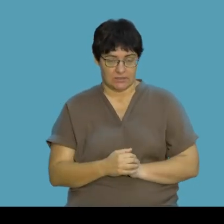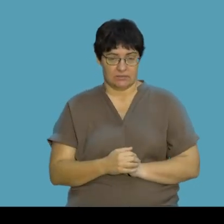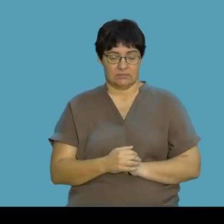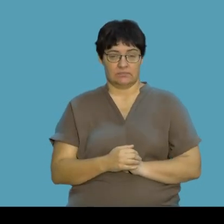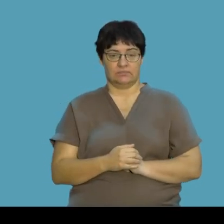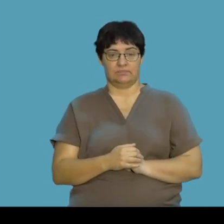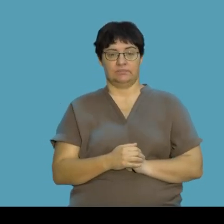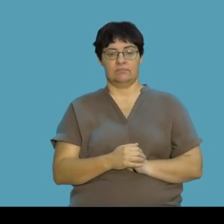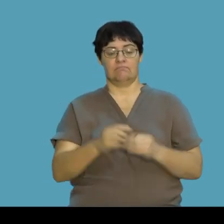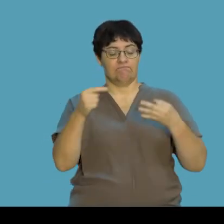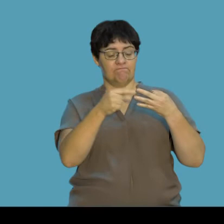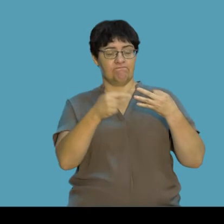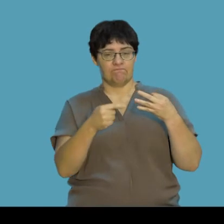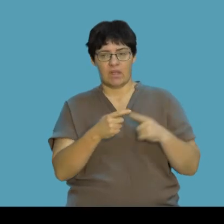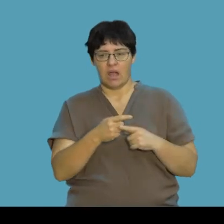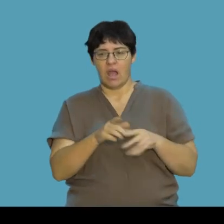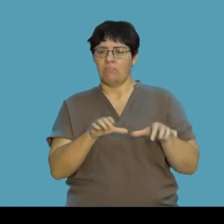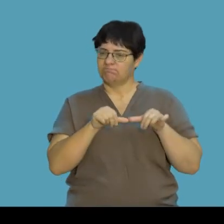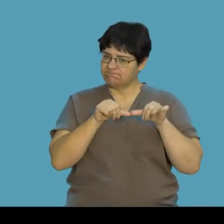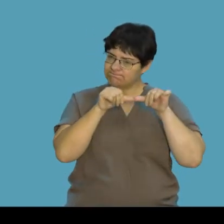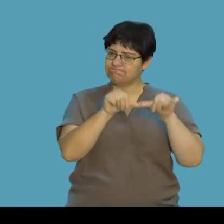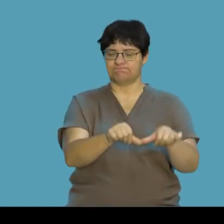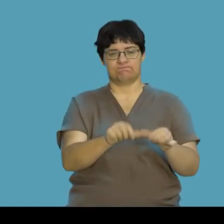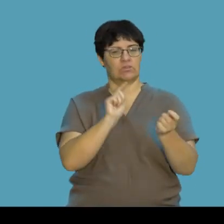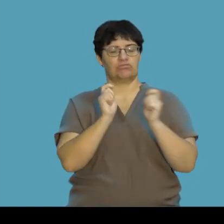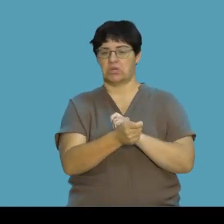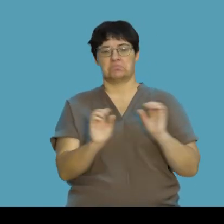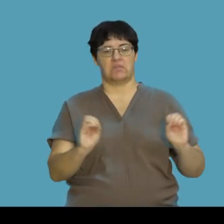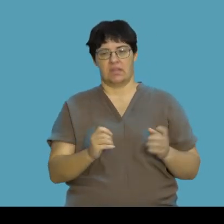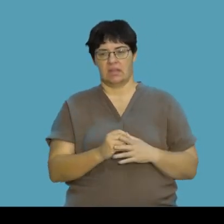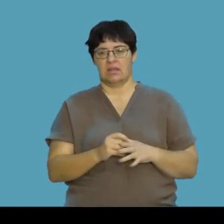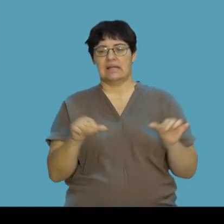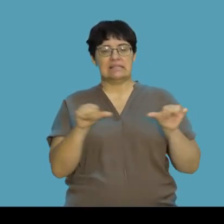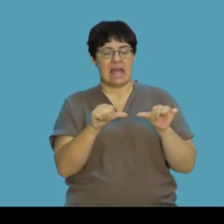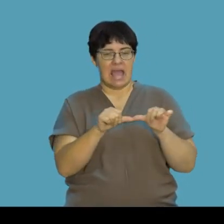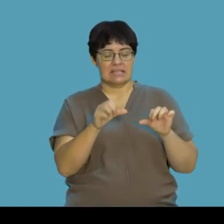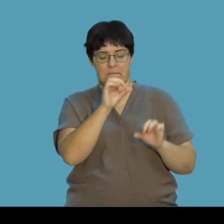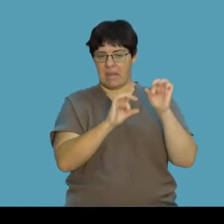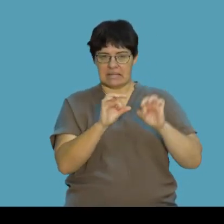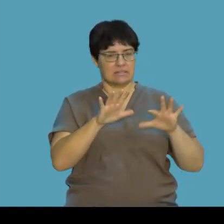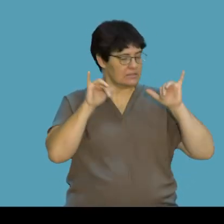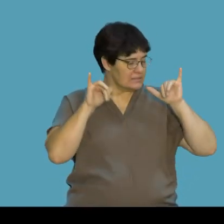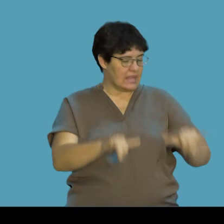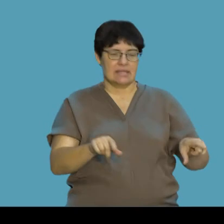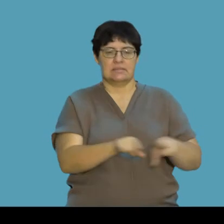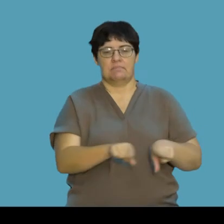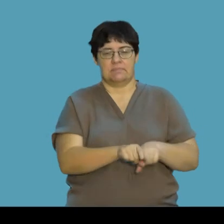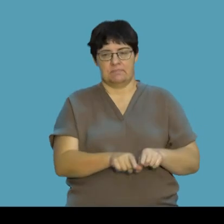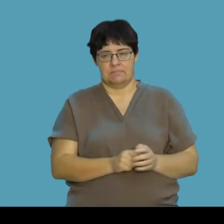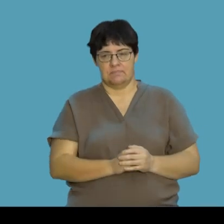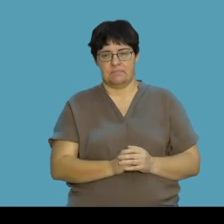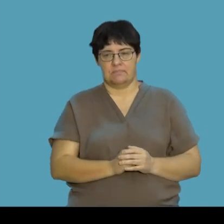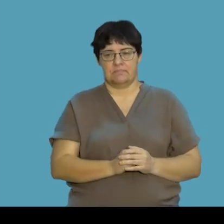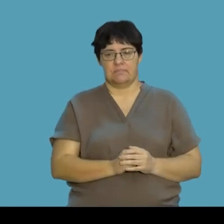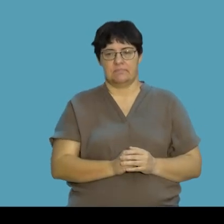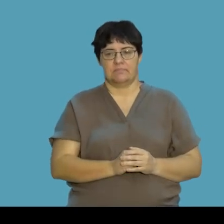aspects actually remain constant or do not change. The size of the particles stays the same, okay?